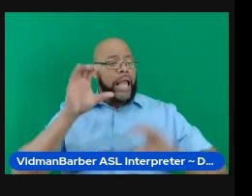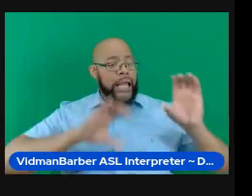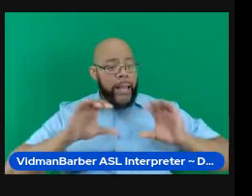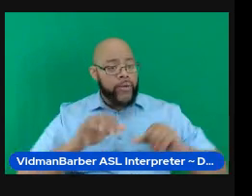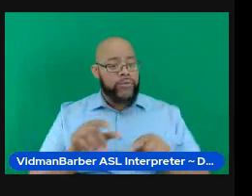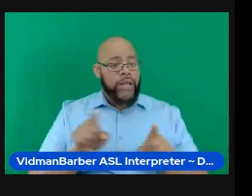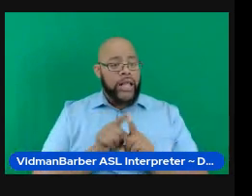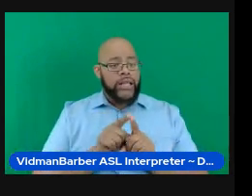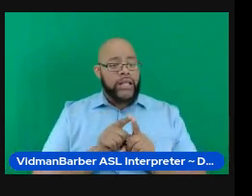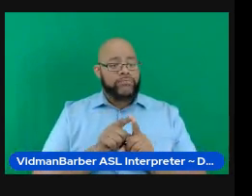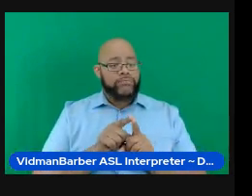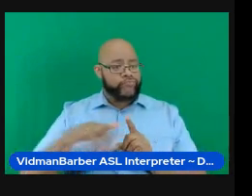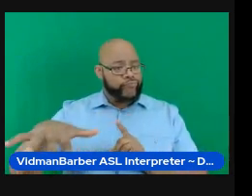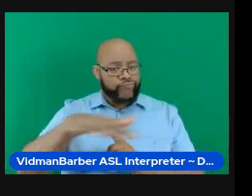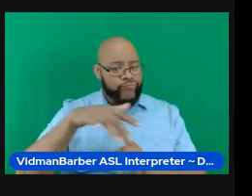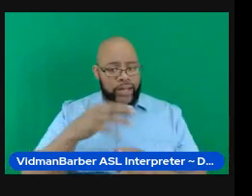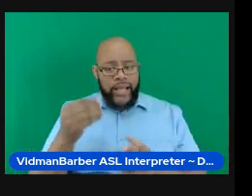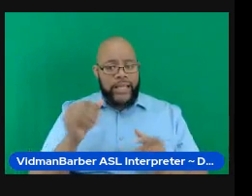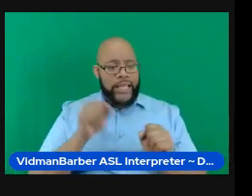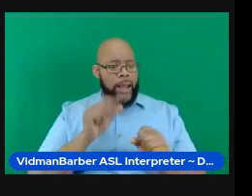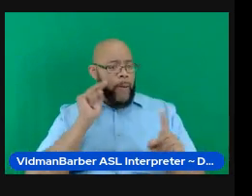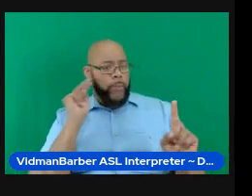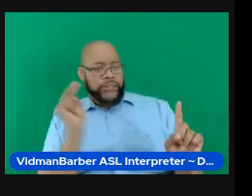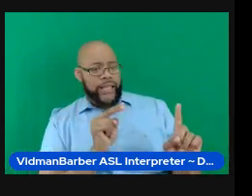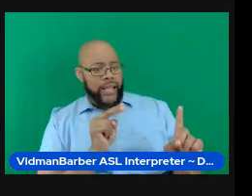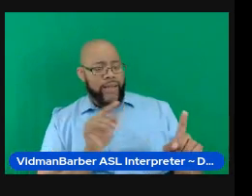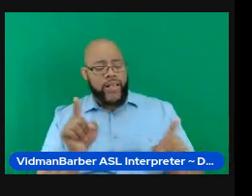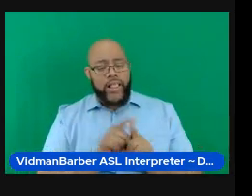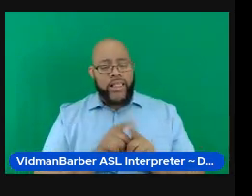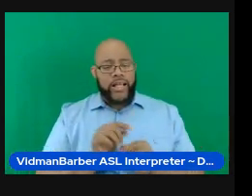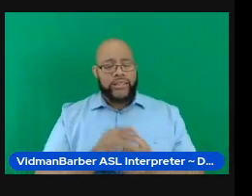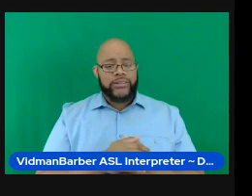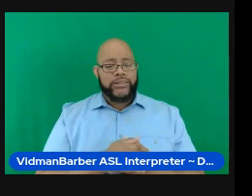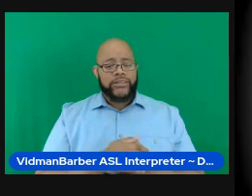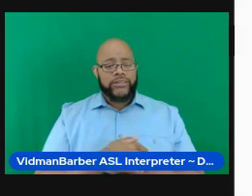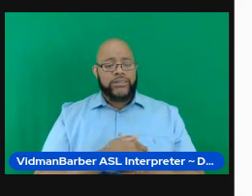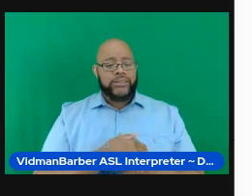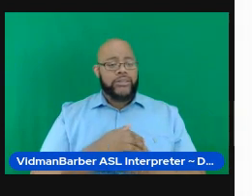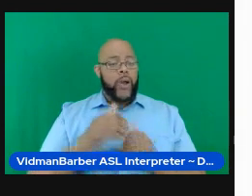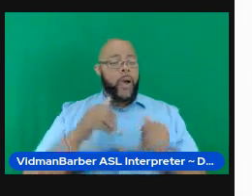like hypoxia, and even perceived, like potential predators.